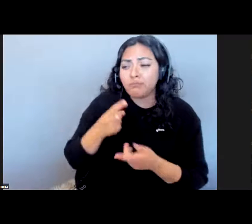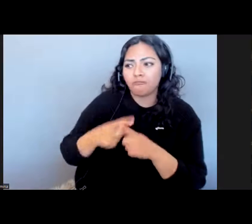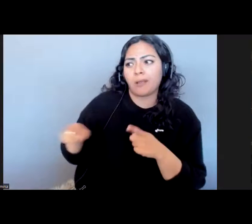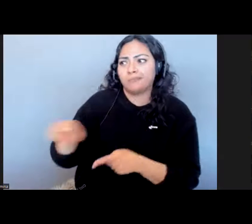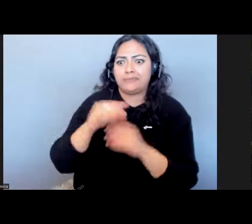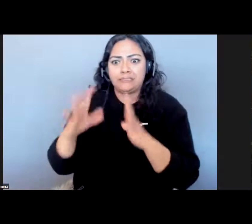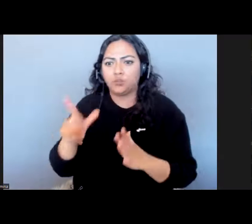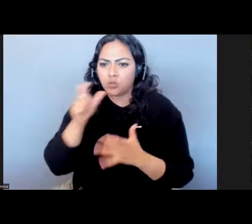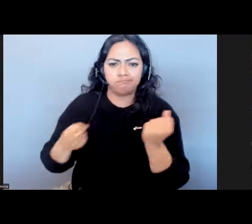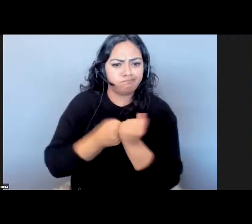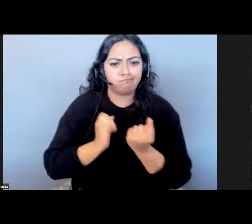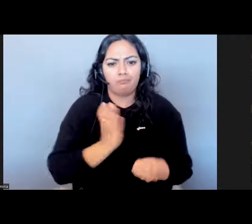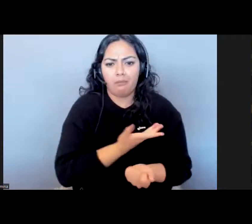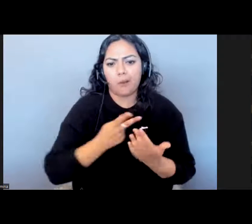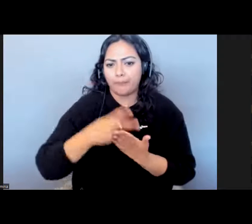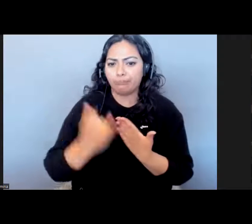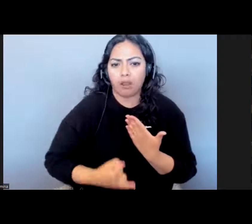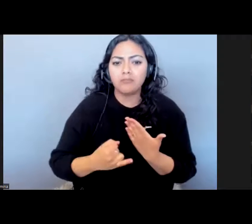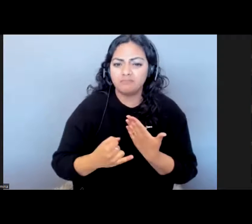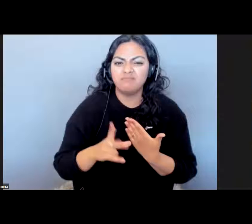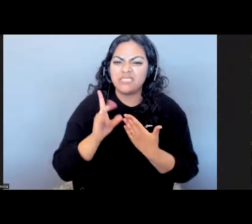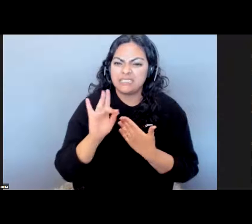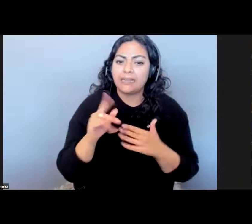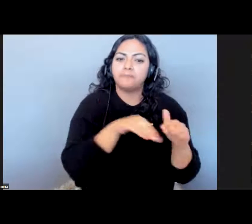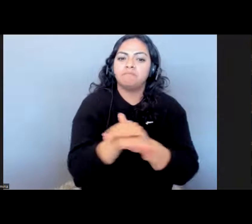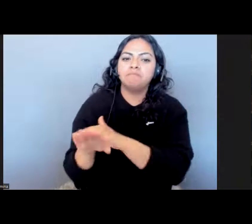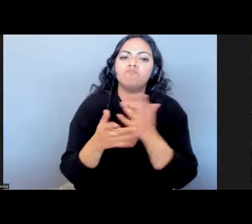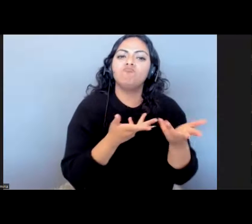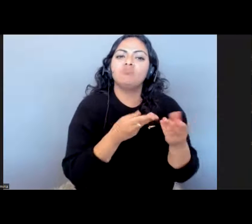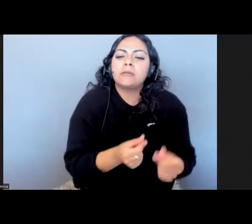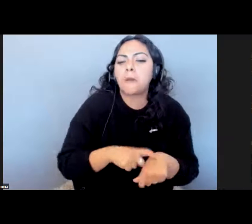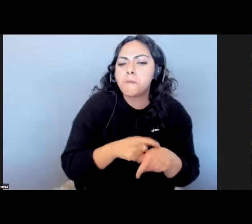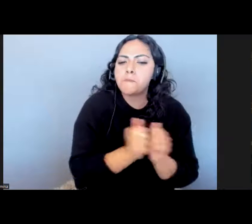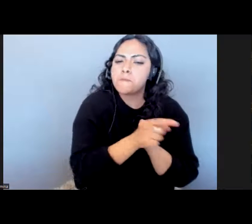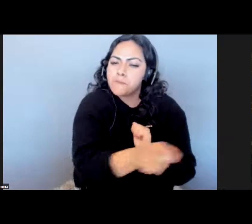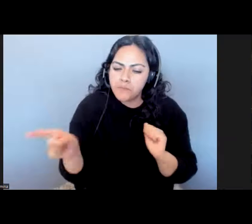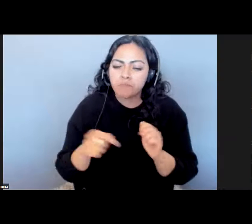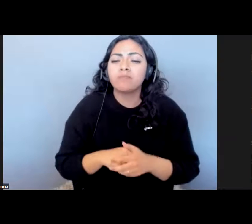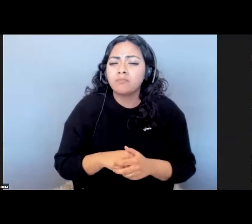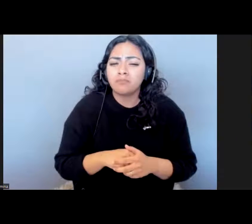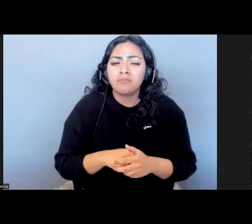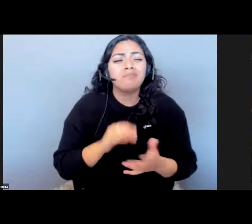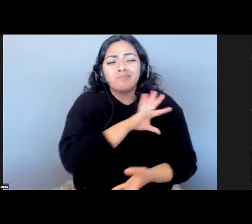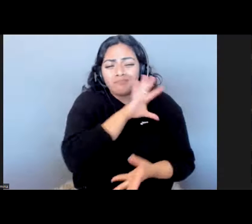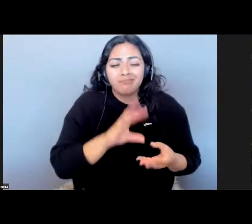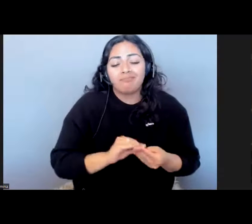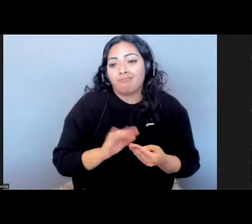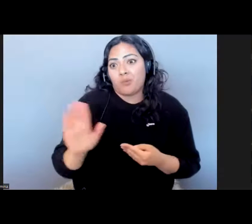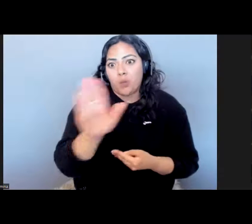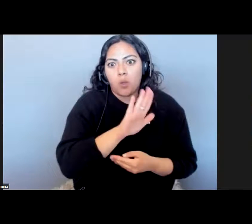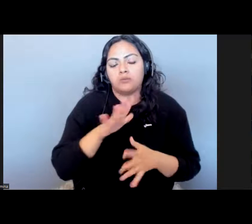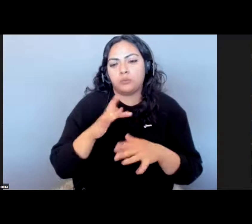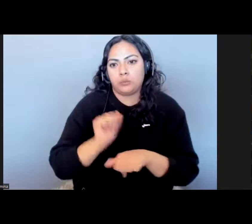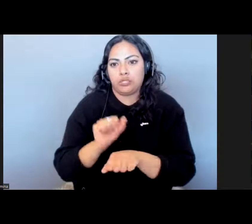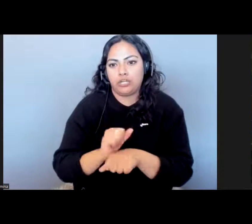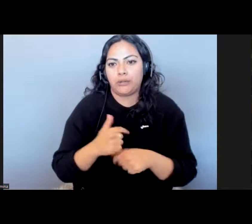fully. And I guess I can say what led me to this today and being with all of you and your hard acts to follow. I'm so impressed